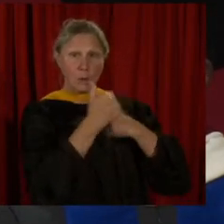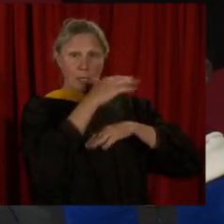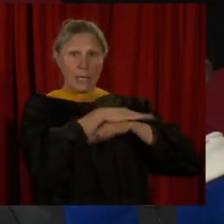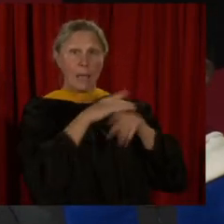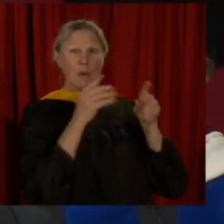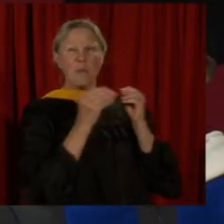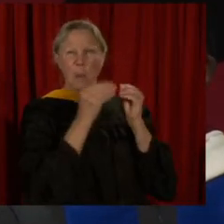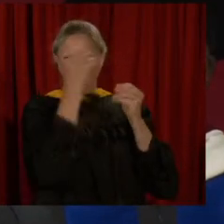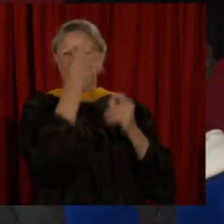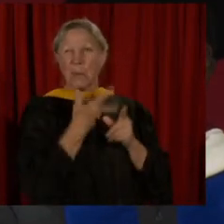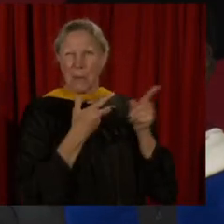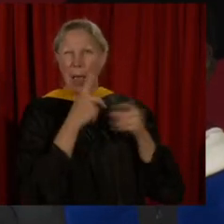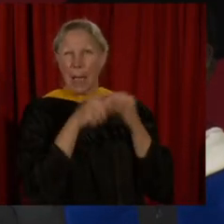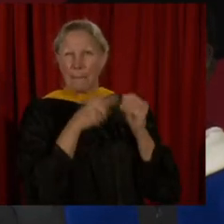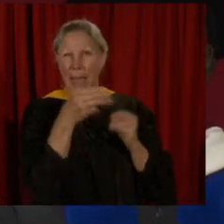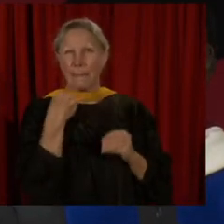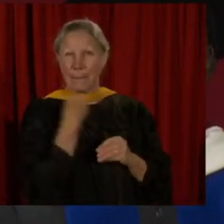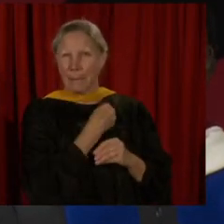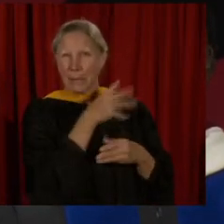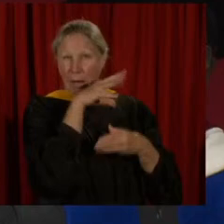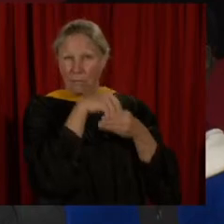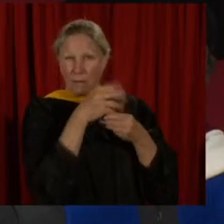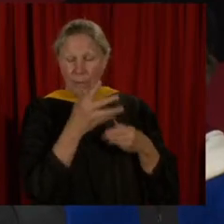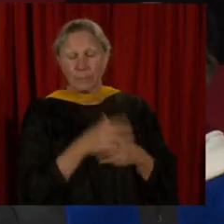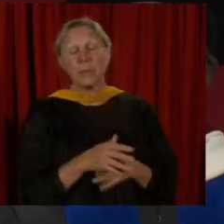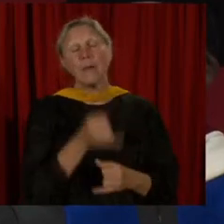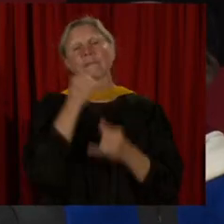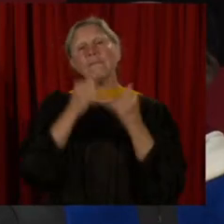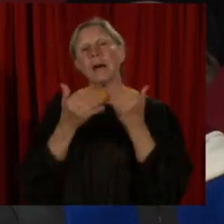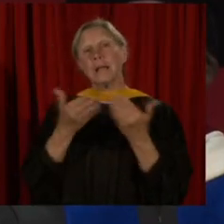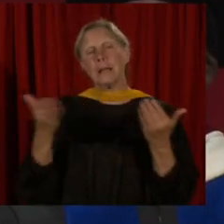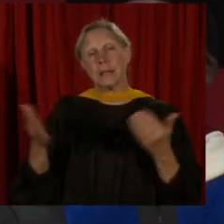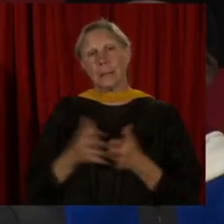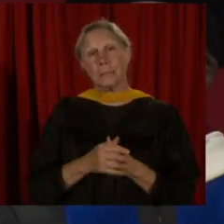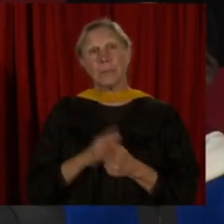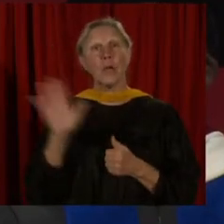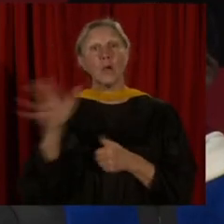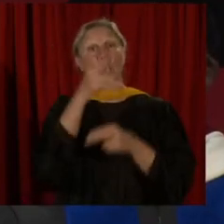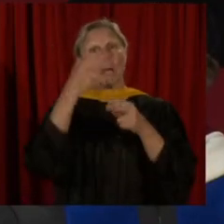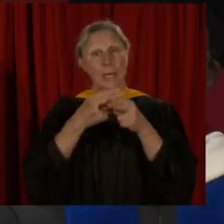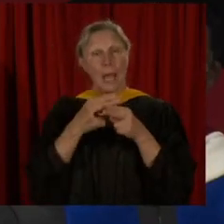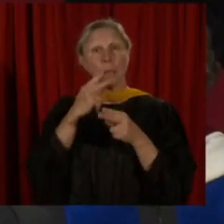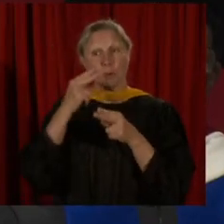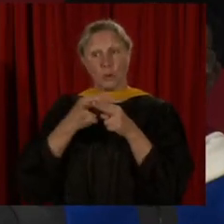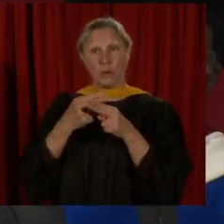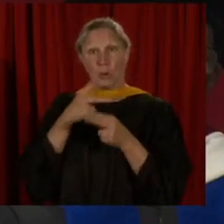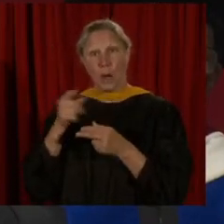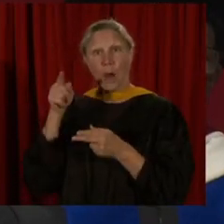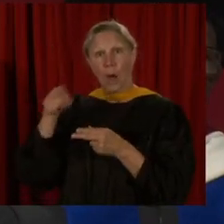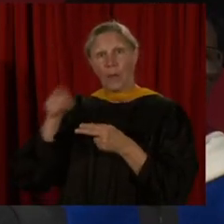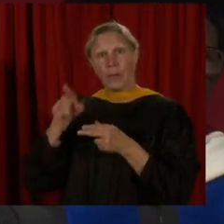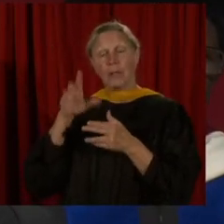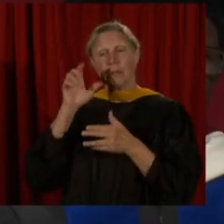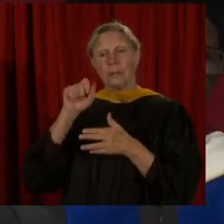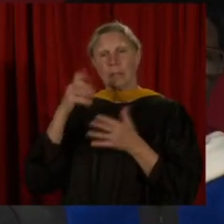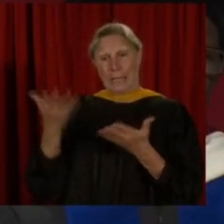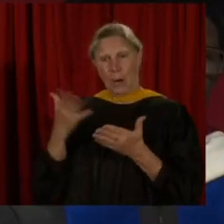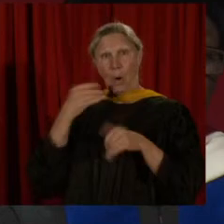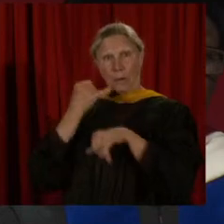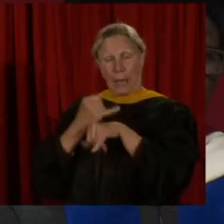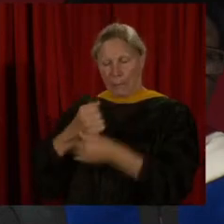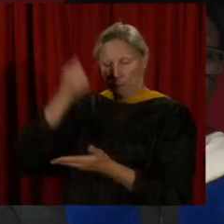for more information about your membership. Finally, your name will soon be engraved on this